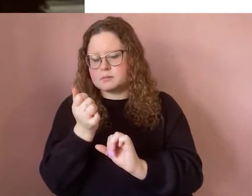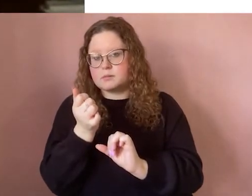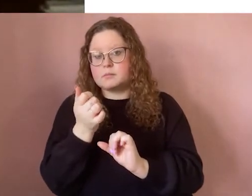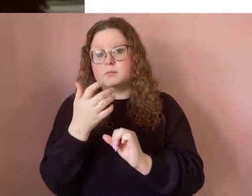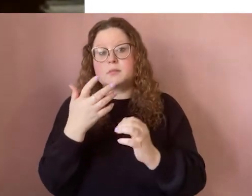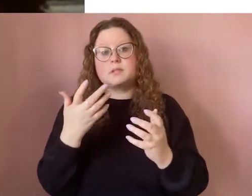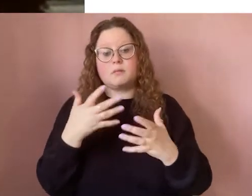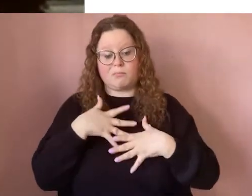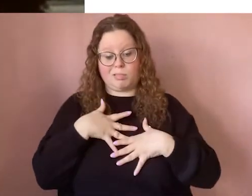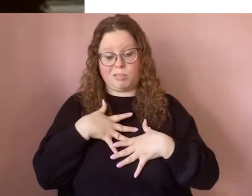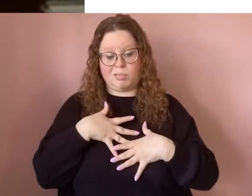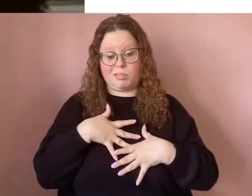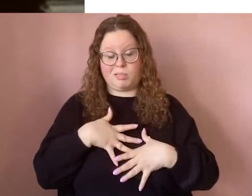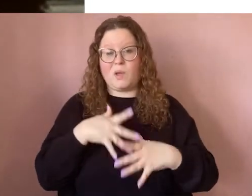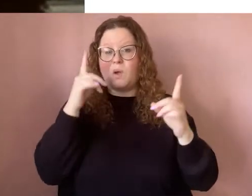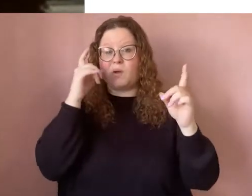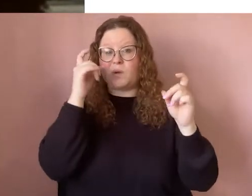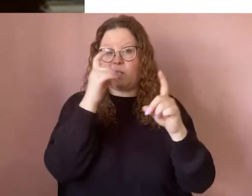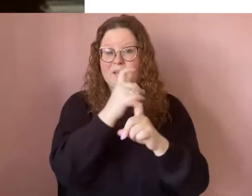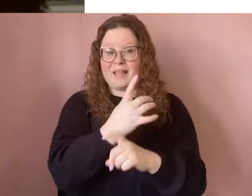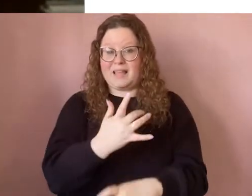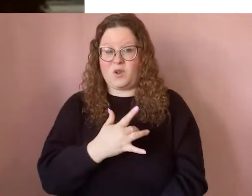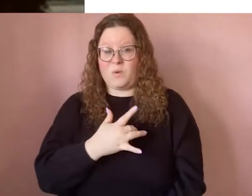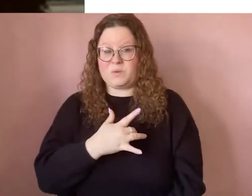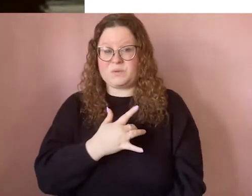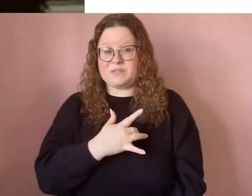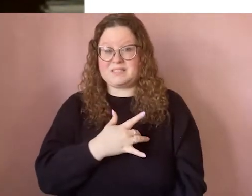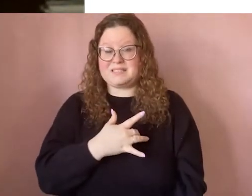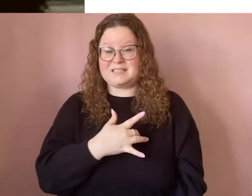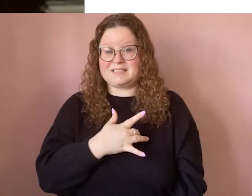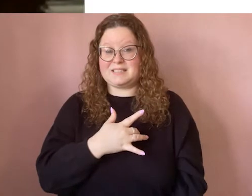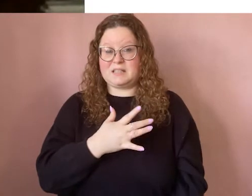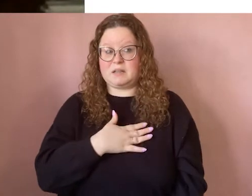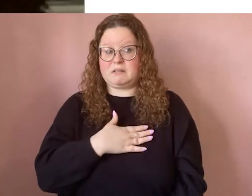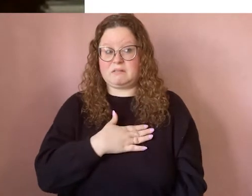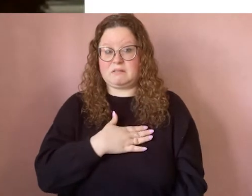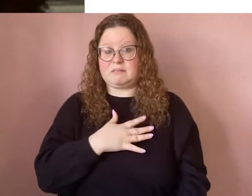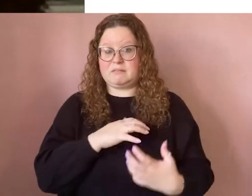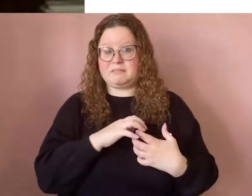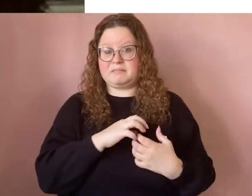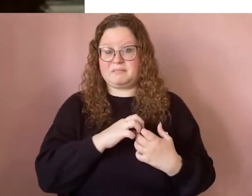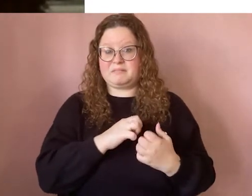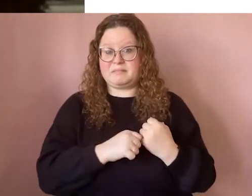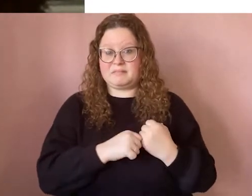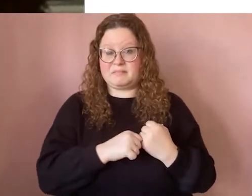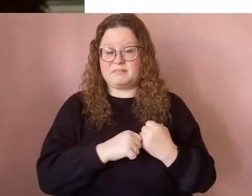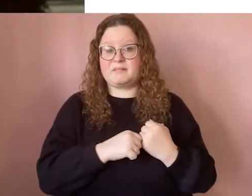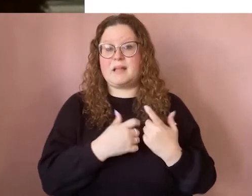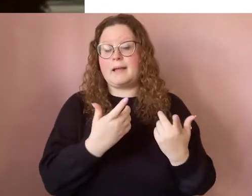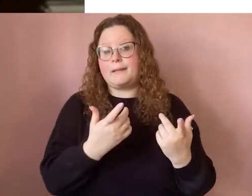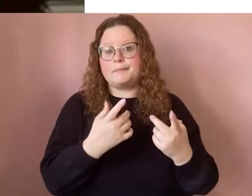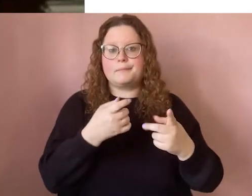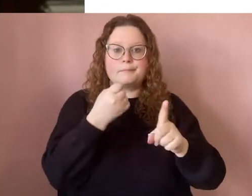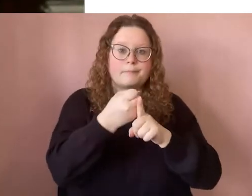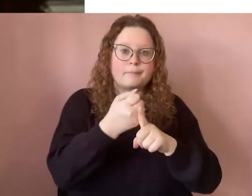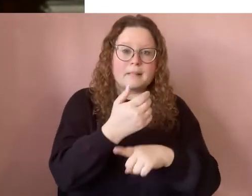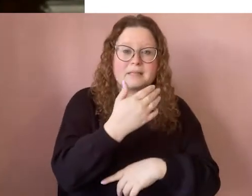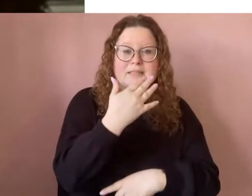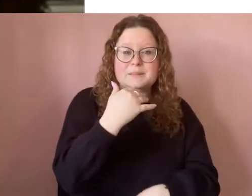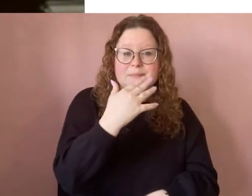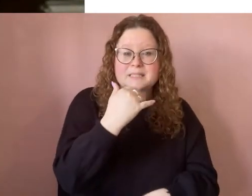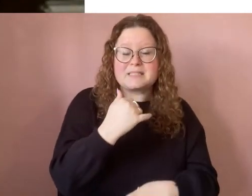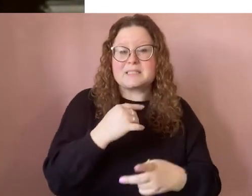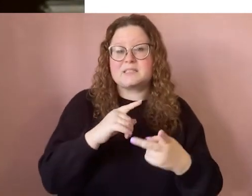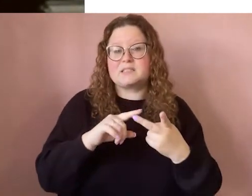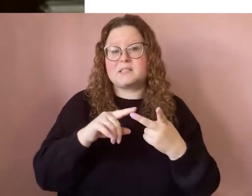that depression imposes upon our cardiovascular health and to the course of diabetes and Parkinson's disease.